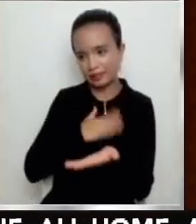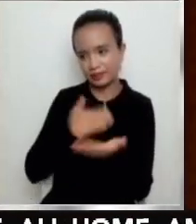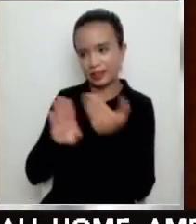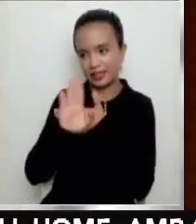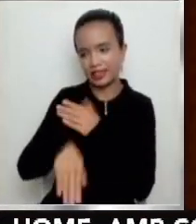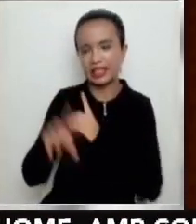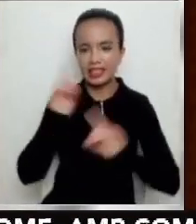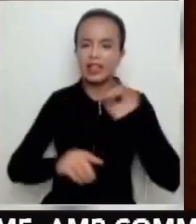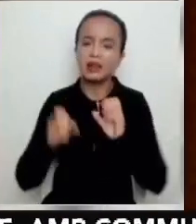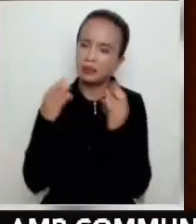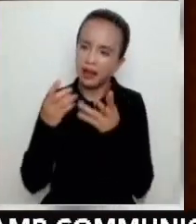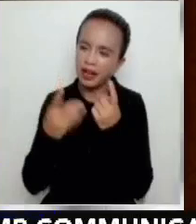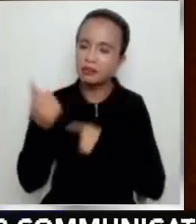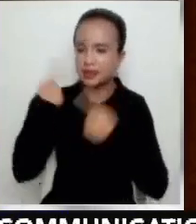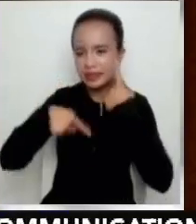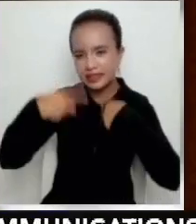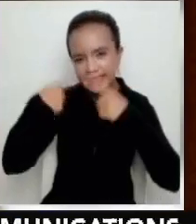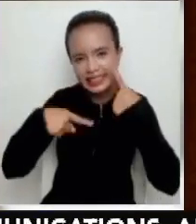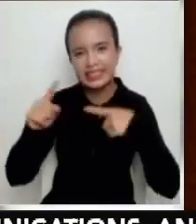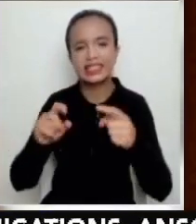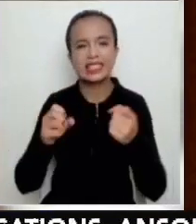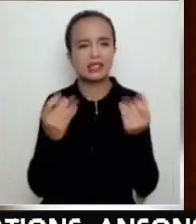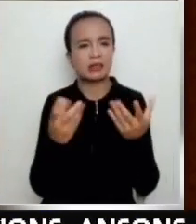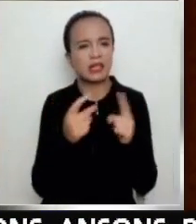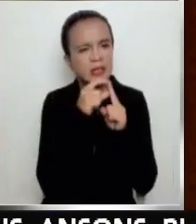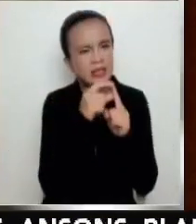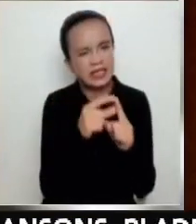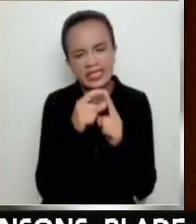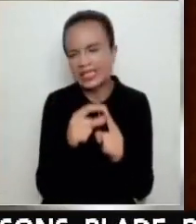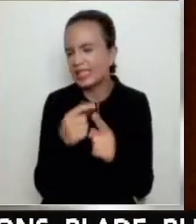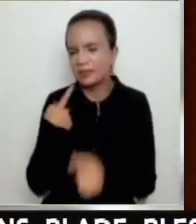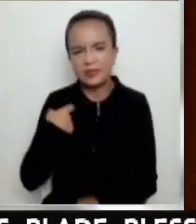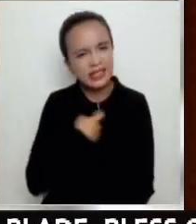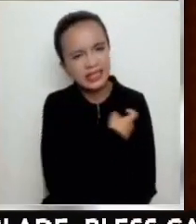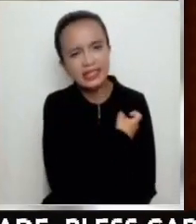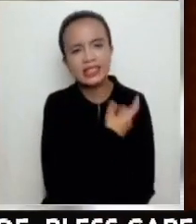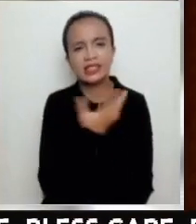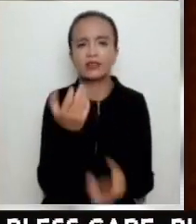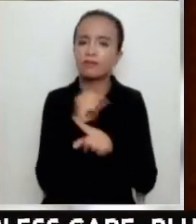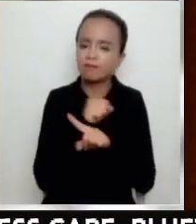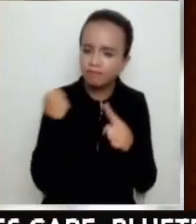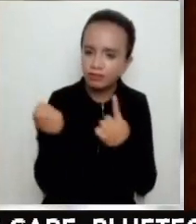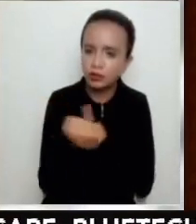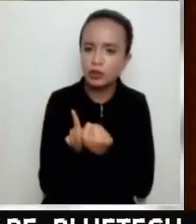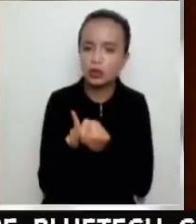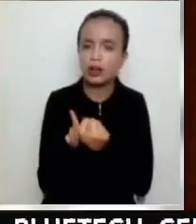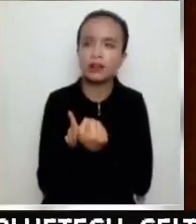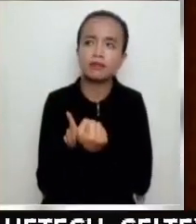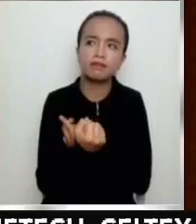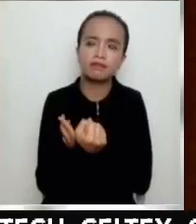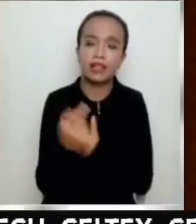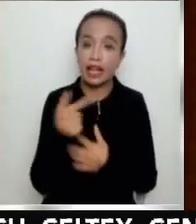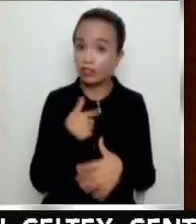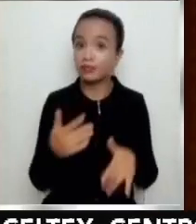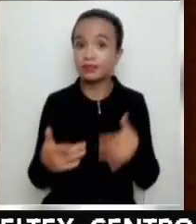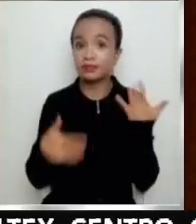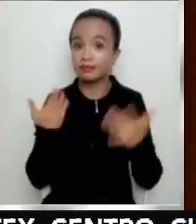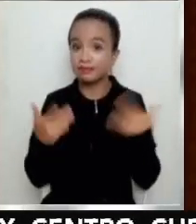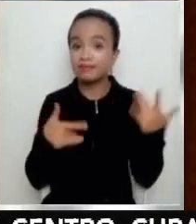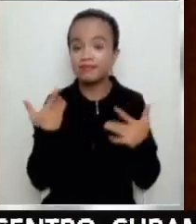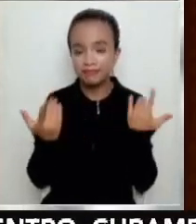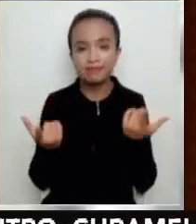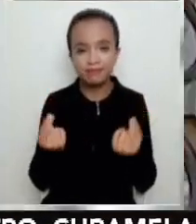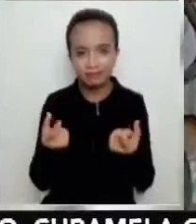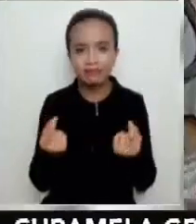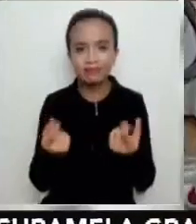iyakan, masasakit na mga salita, masasakit na mga sitwasyon. At yun, excited akong gawin. Excited akong bumalik